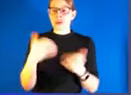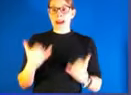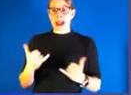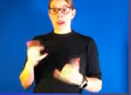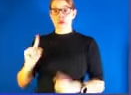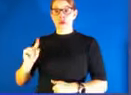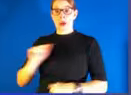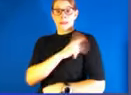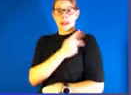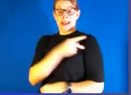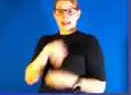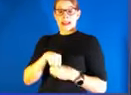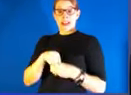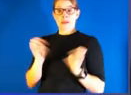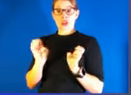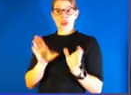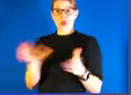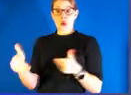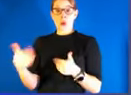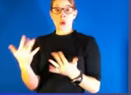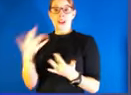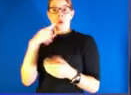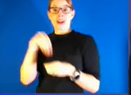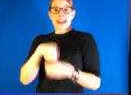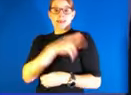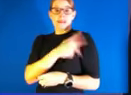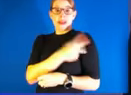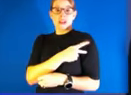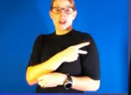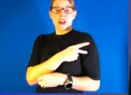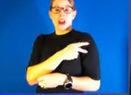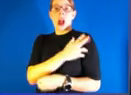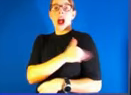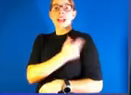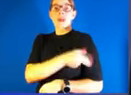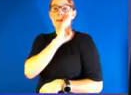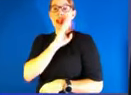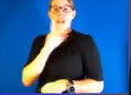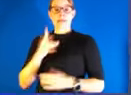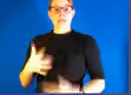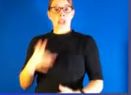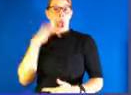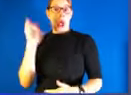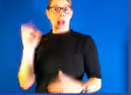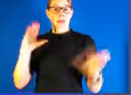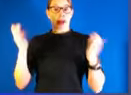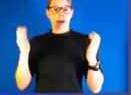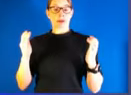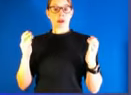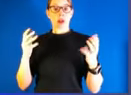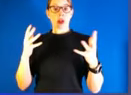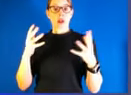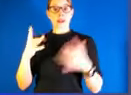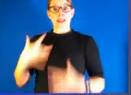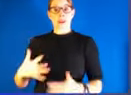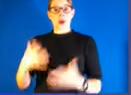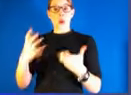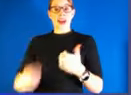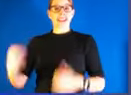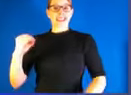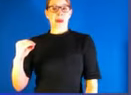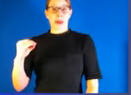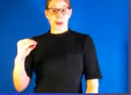in our emergency department waiting for inpatient hospital beds. So What would that normally look like? Compare it. We would want that to normally be 0. As soon as you